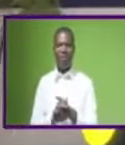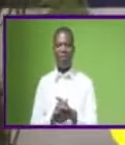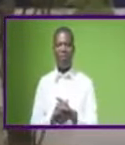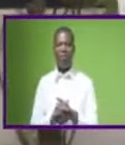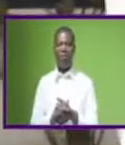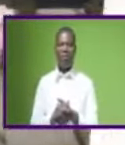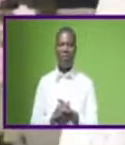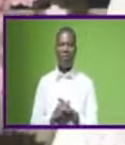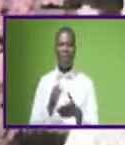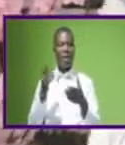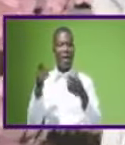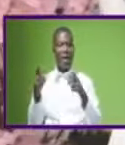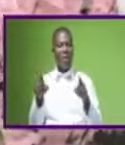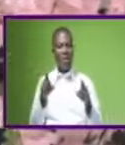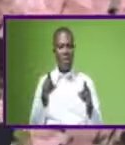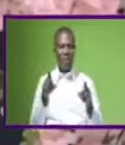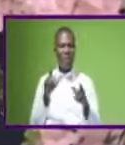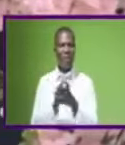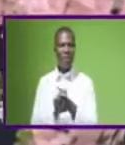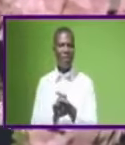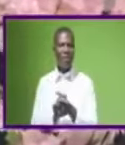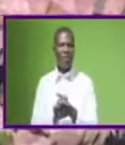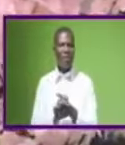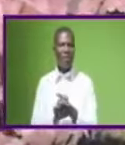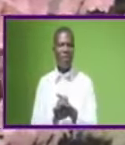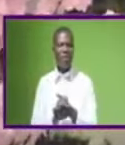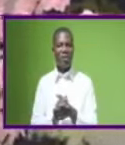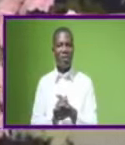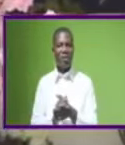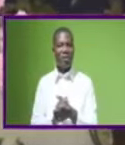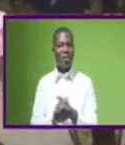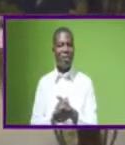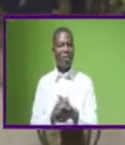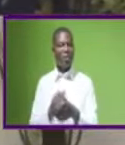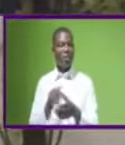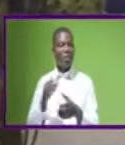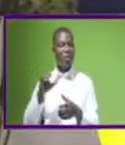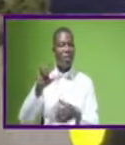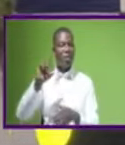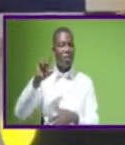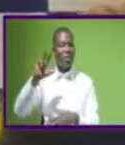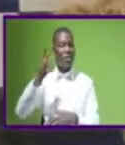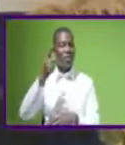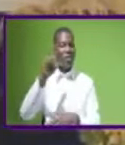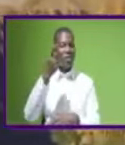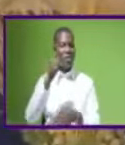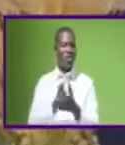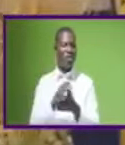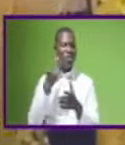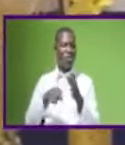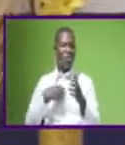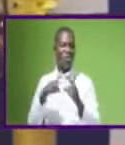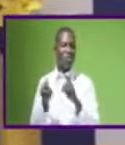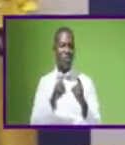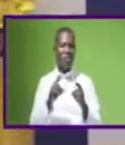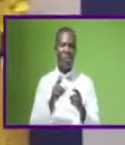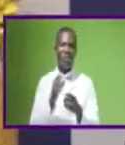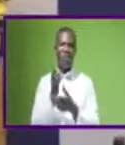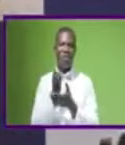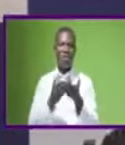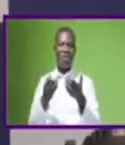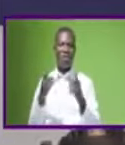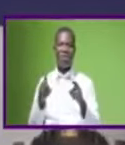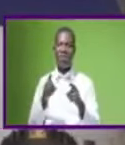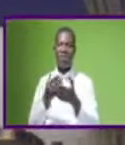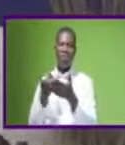a koba said 31st night I may be yeno it being said that and a